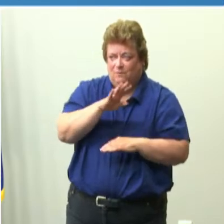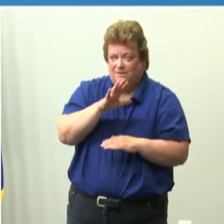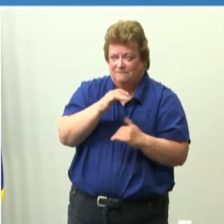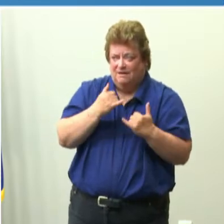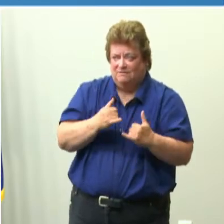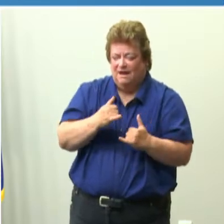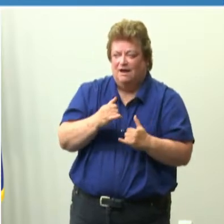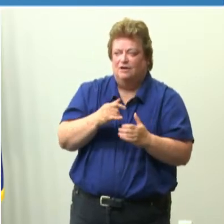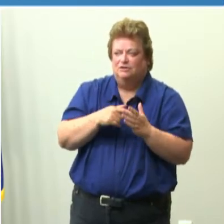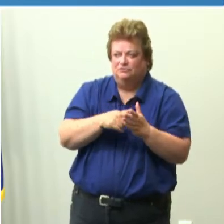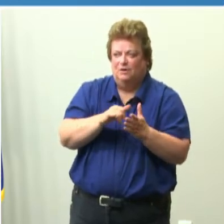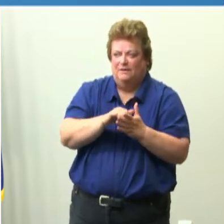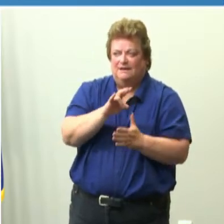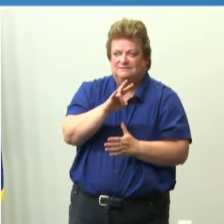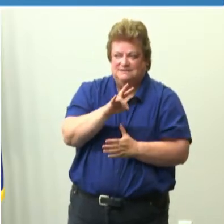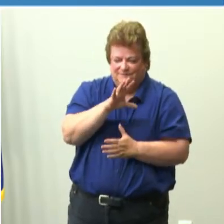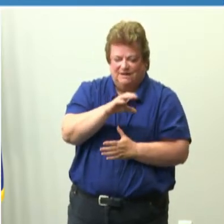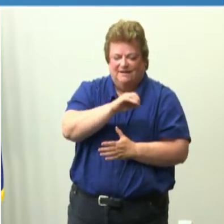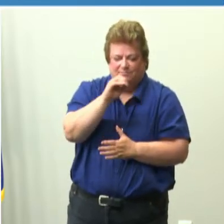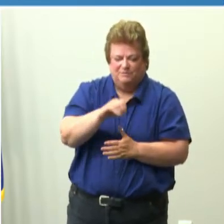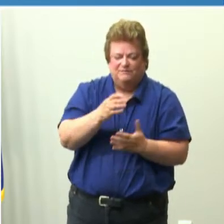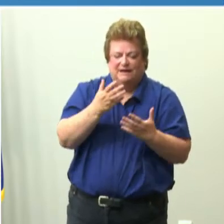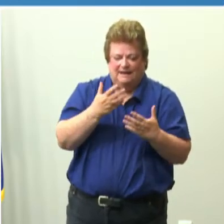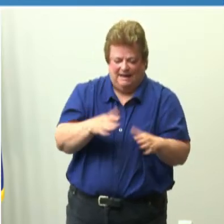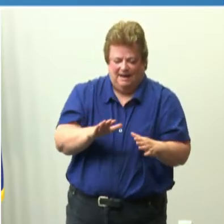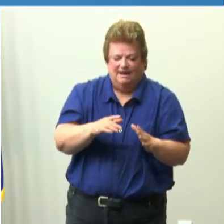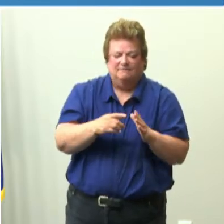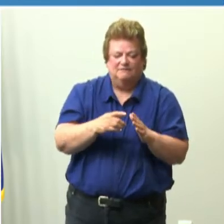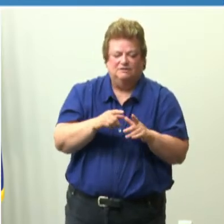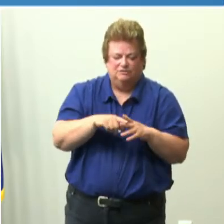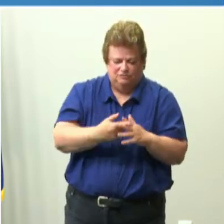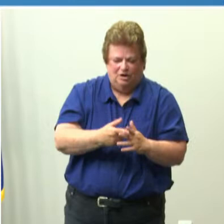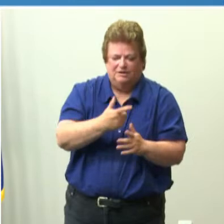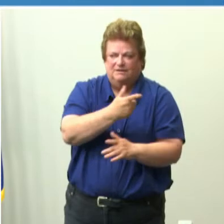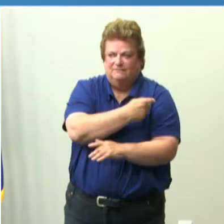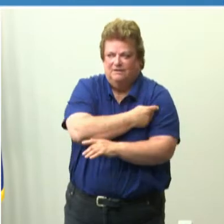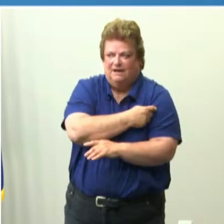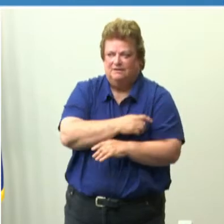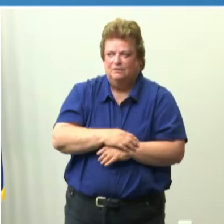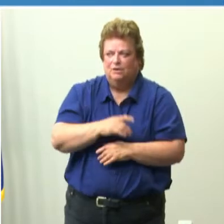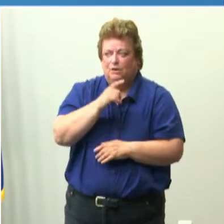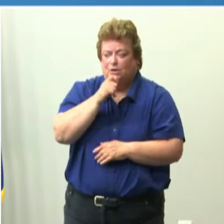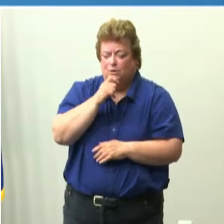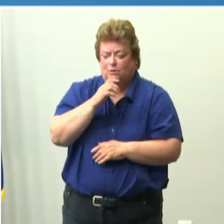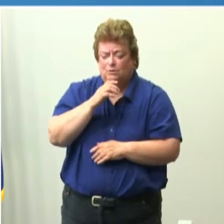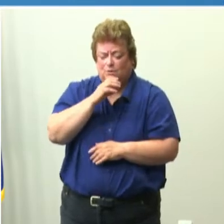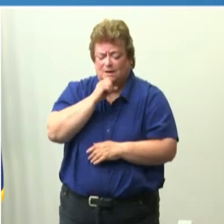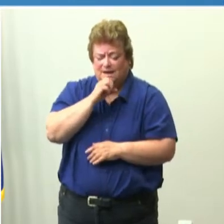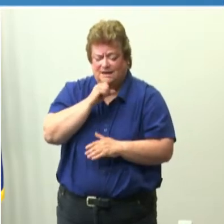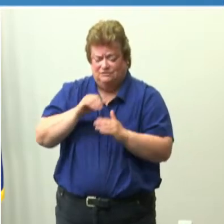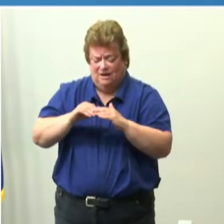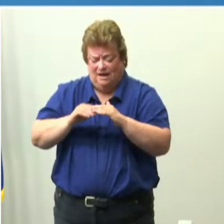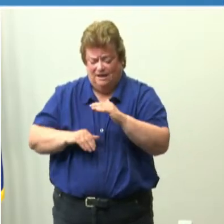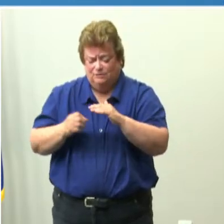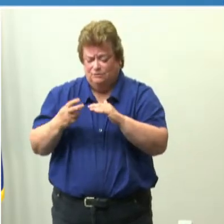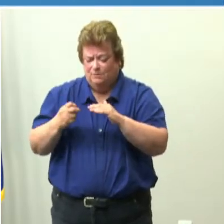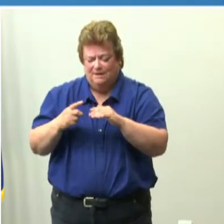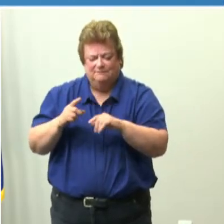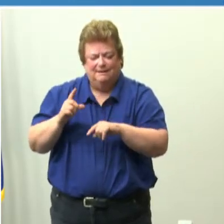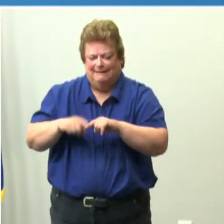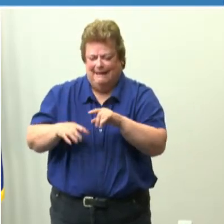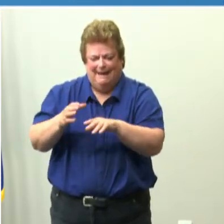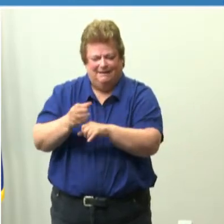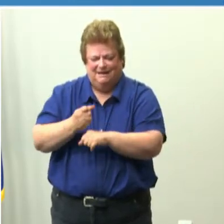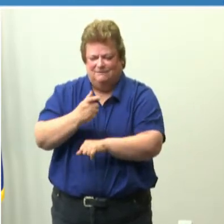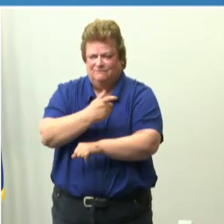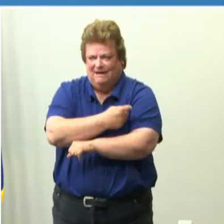at least 75% have initiated vaccination. Children under age 12 are not yet eligible for vaccination,